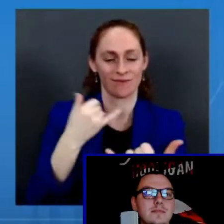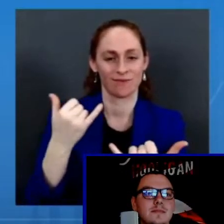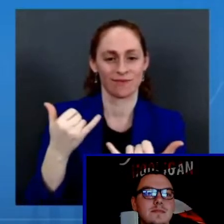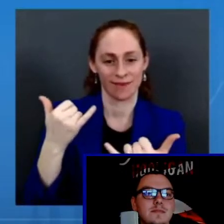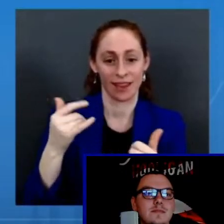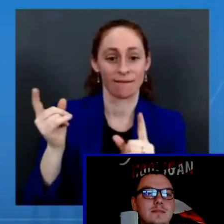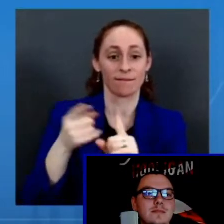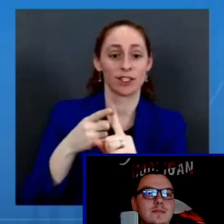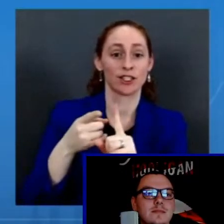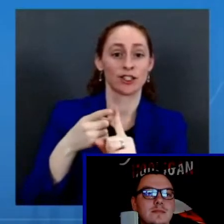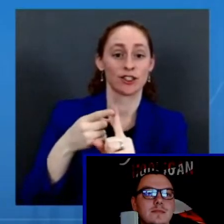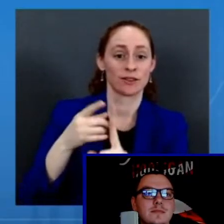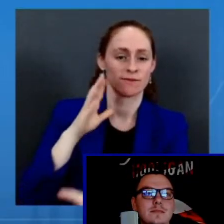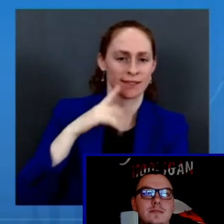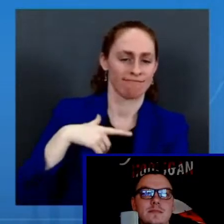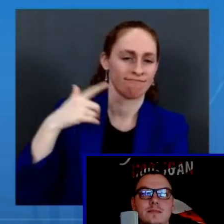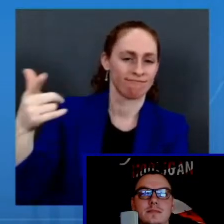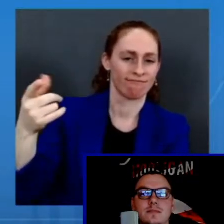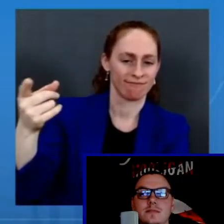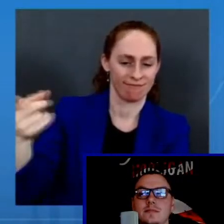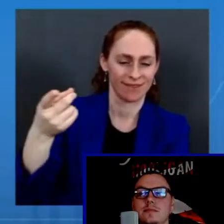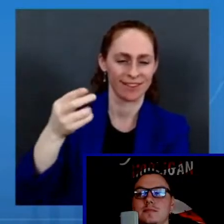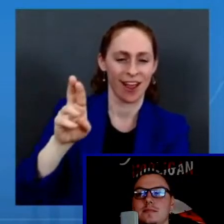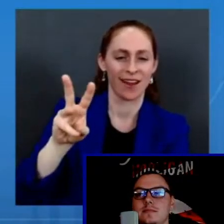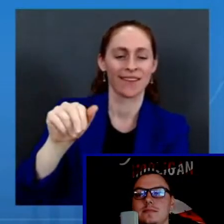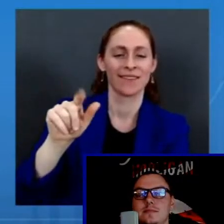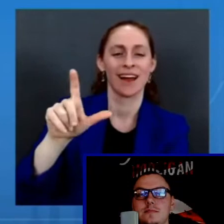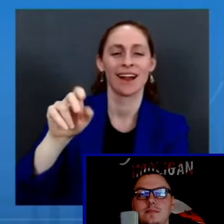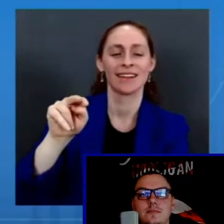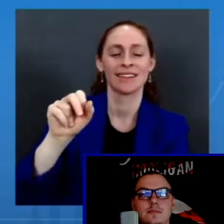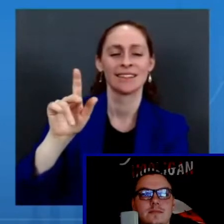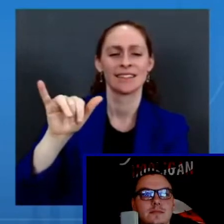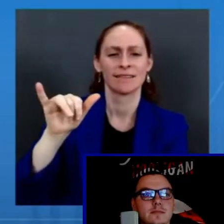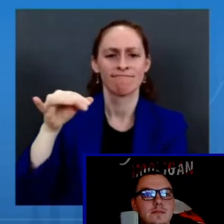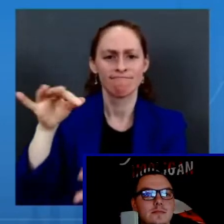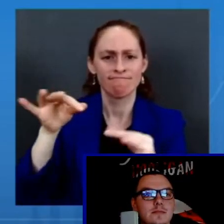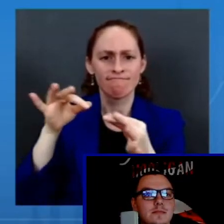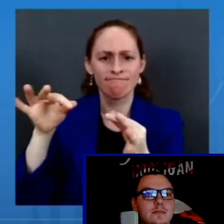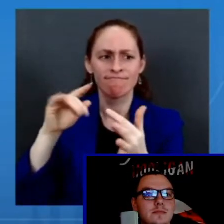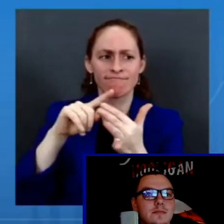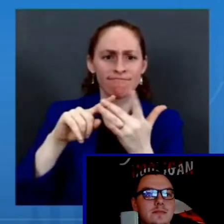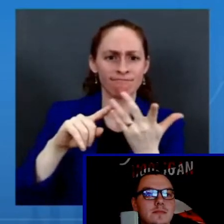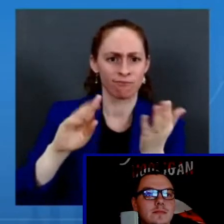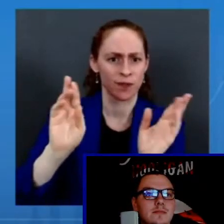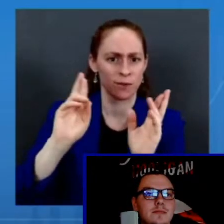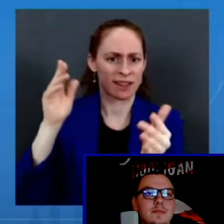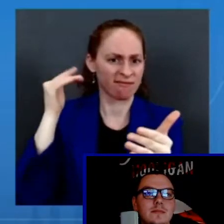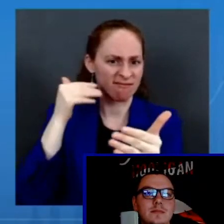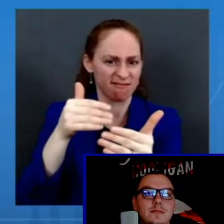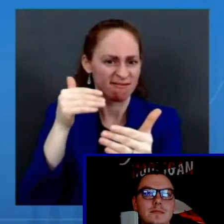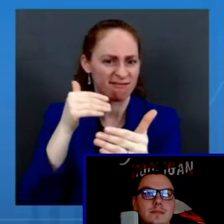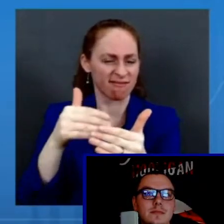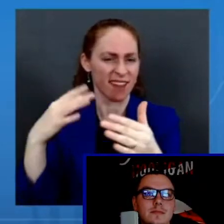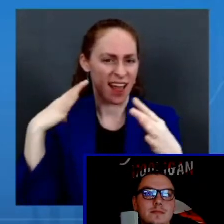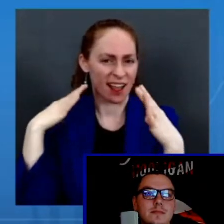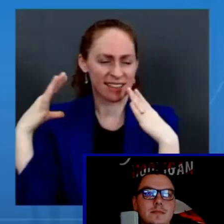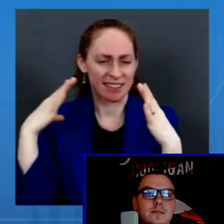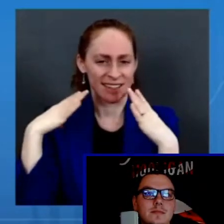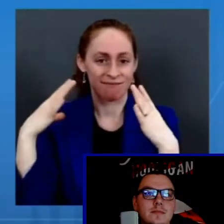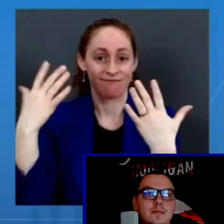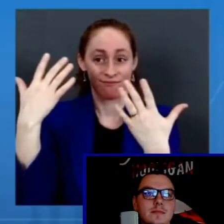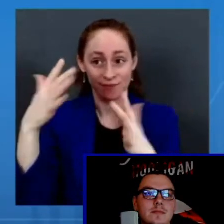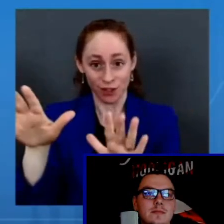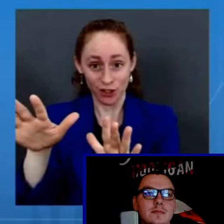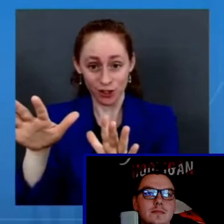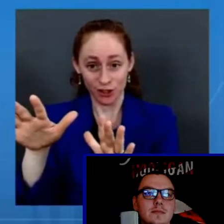holidays. And Dr. Fauci will provide an update on the latest science. First, I want to underscore the president's message